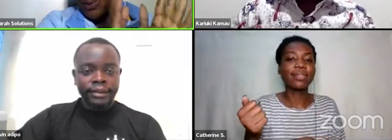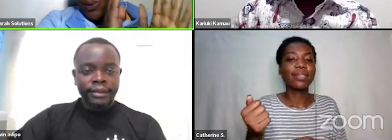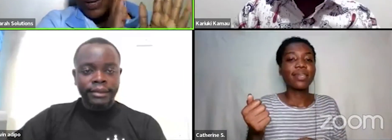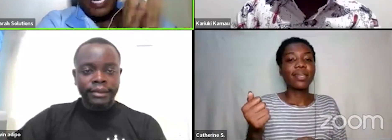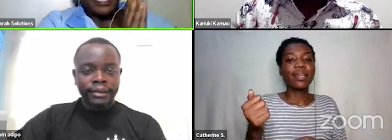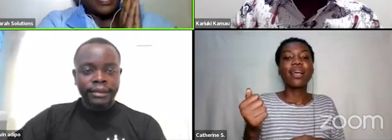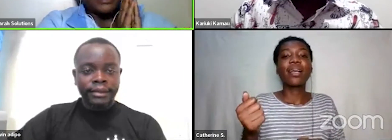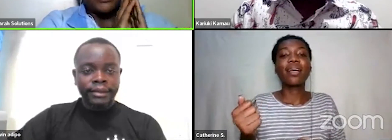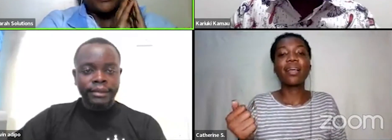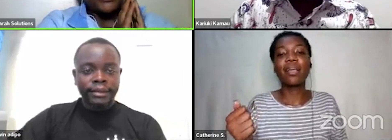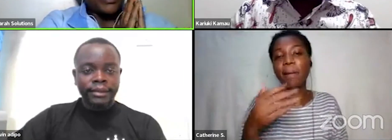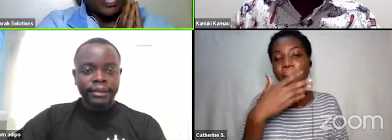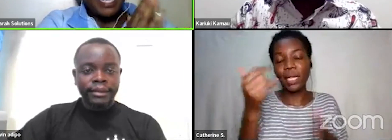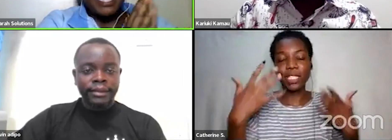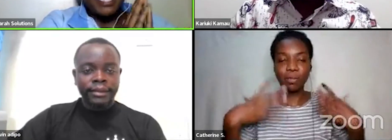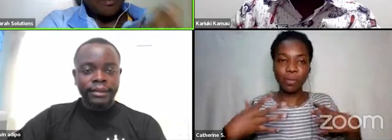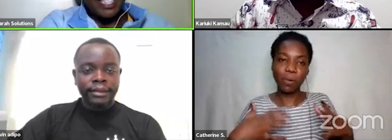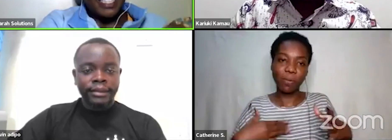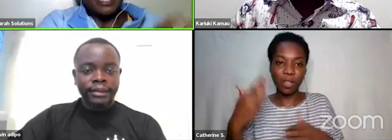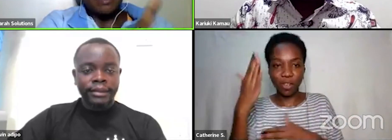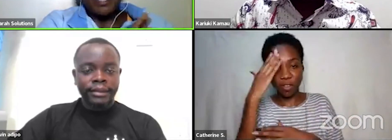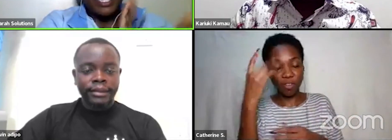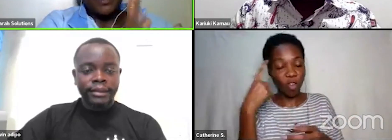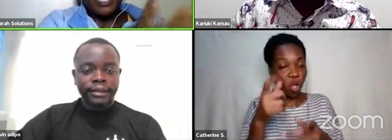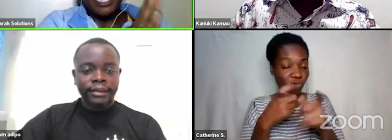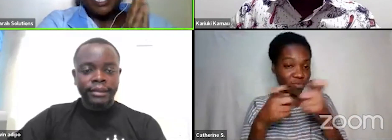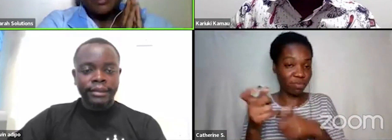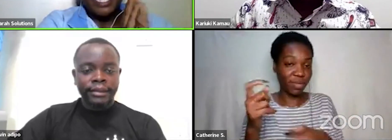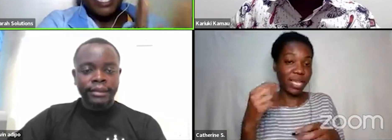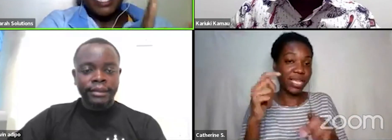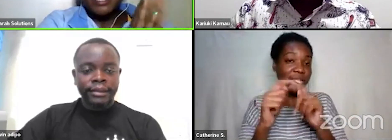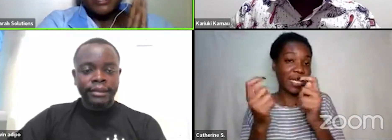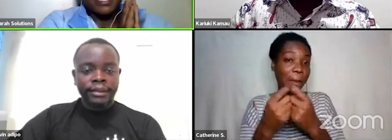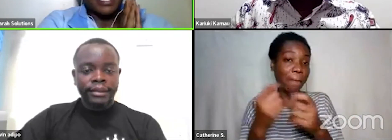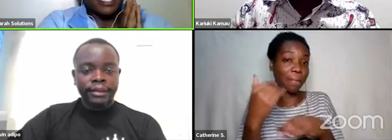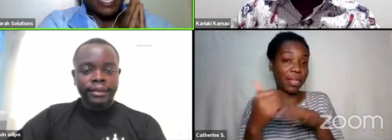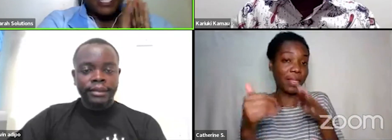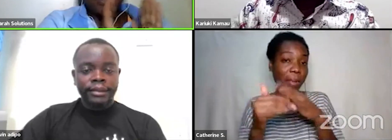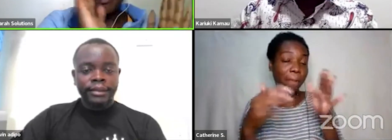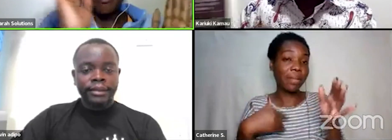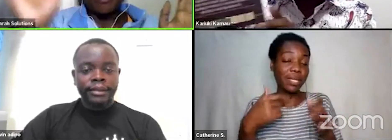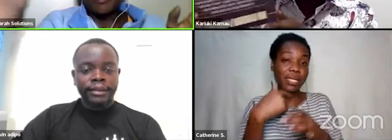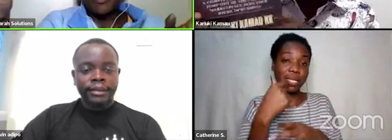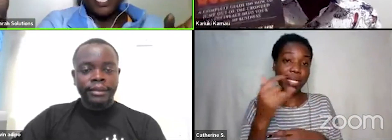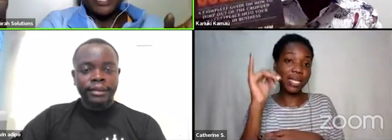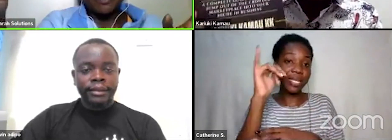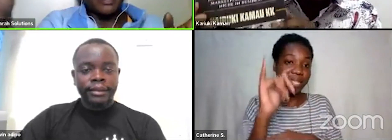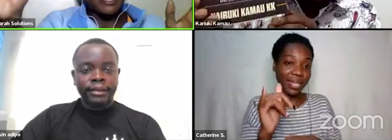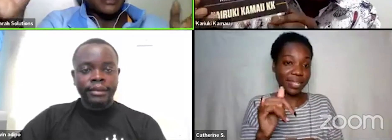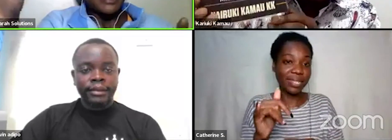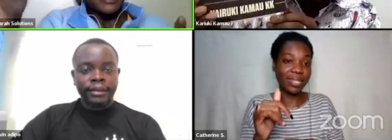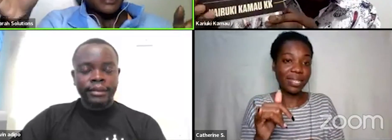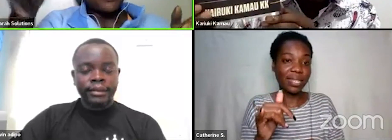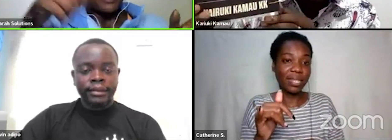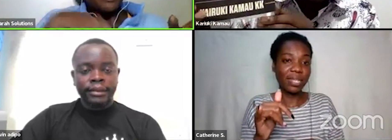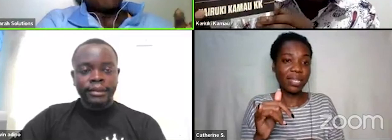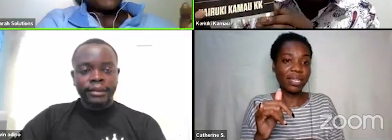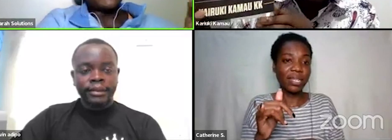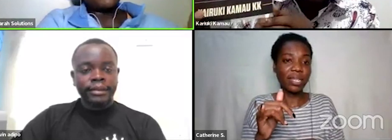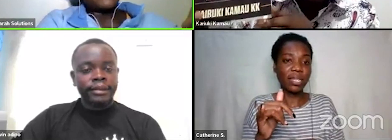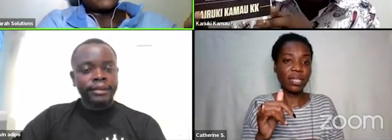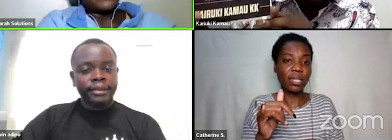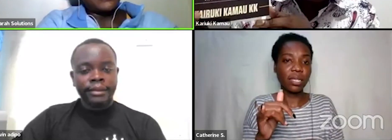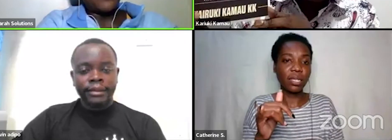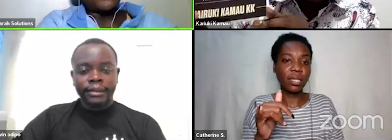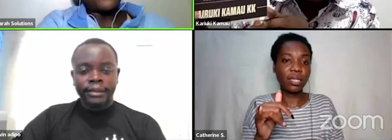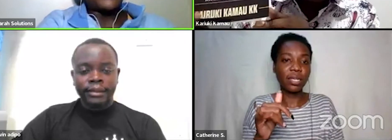people I know to conduct team buildings. By the way, I am saying this, I know some of people ask me, Grace,